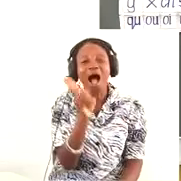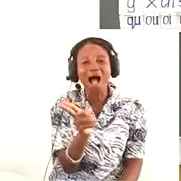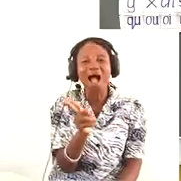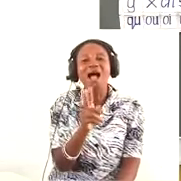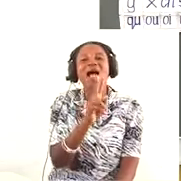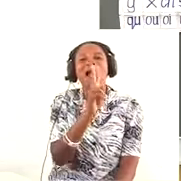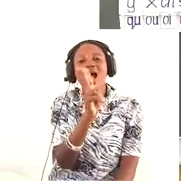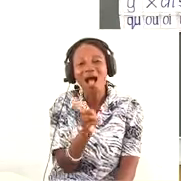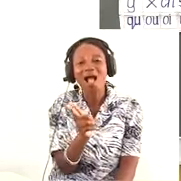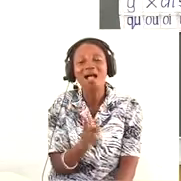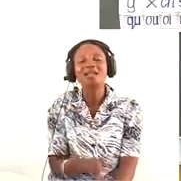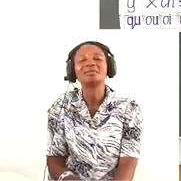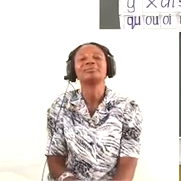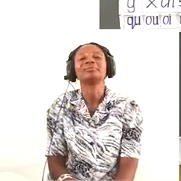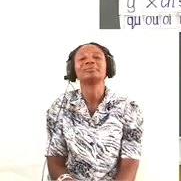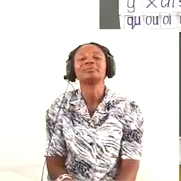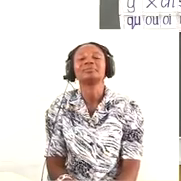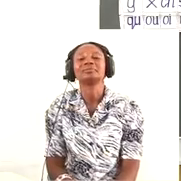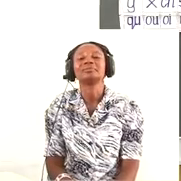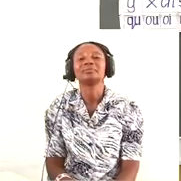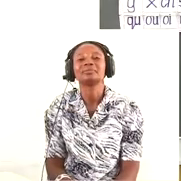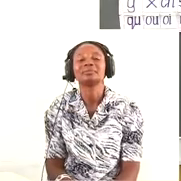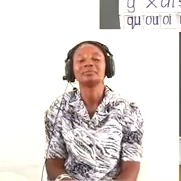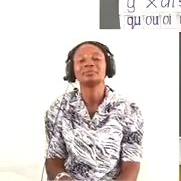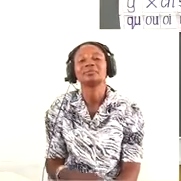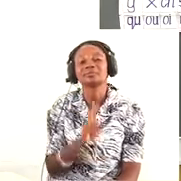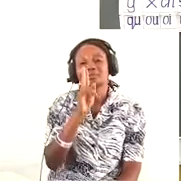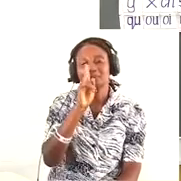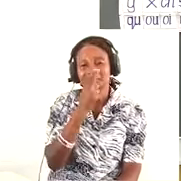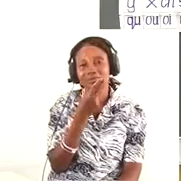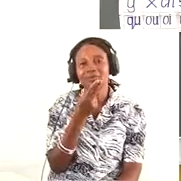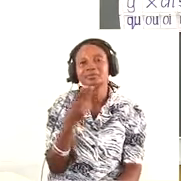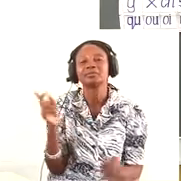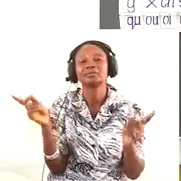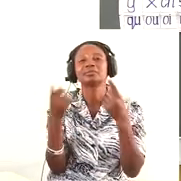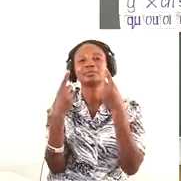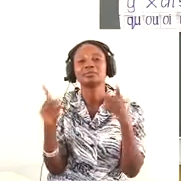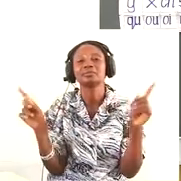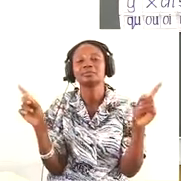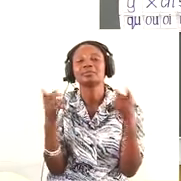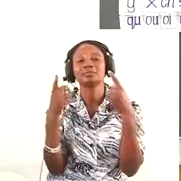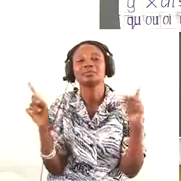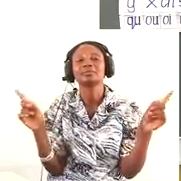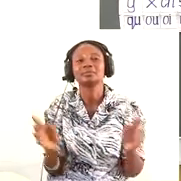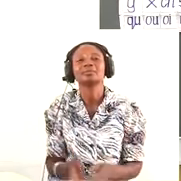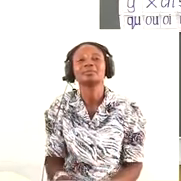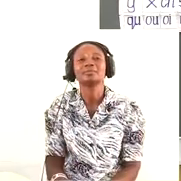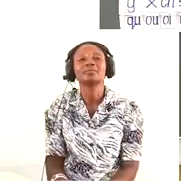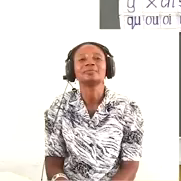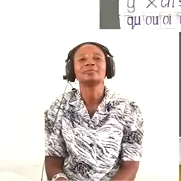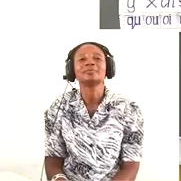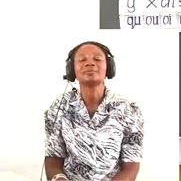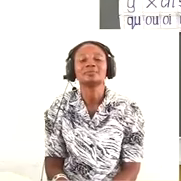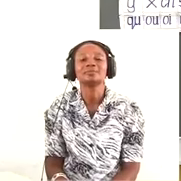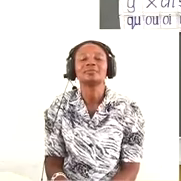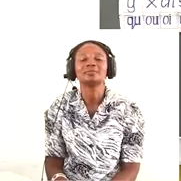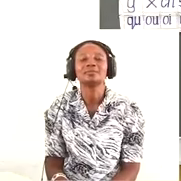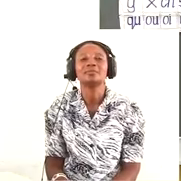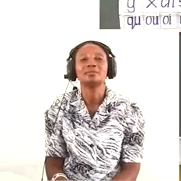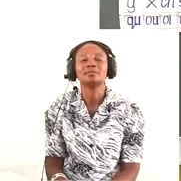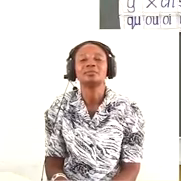Let's say it together. Good. Now, we try this song. The song is very interesting. If